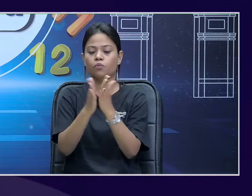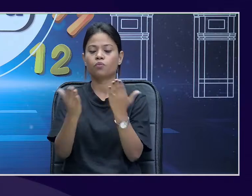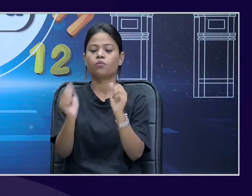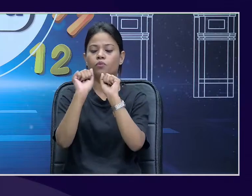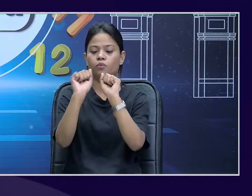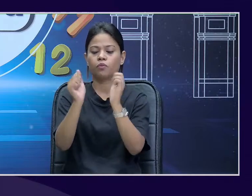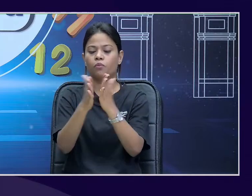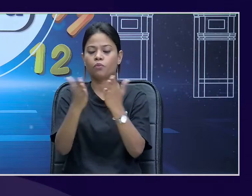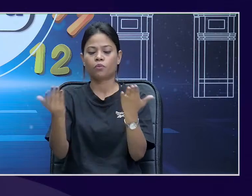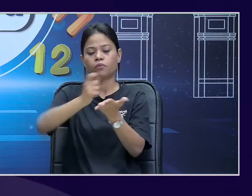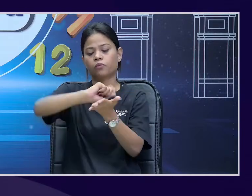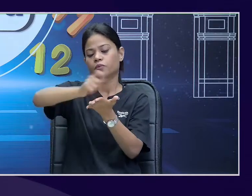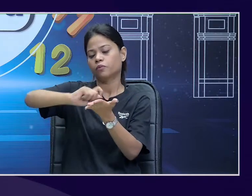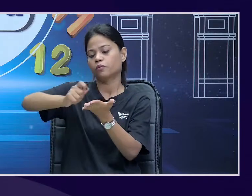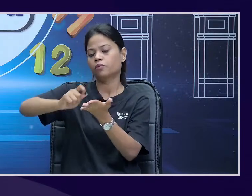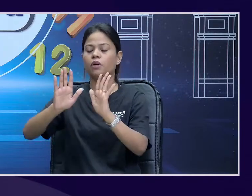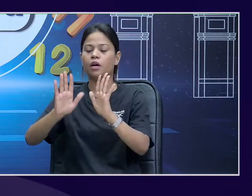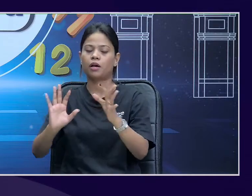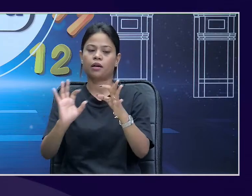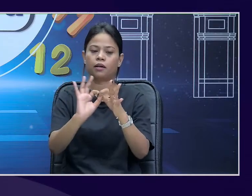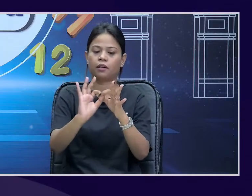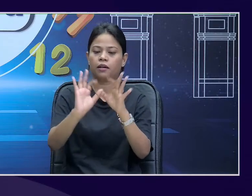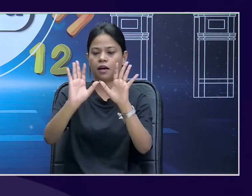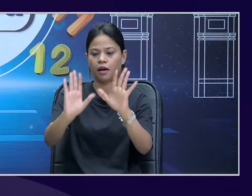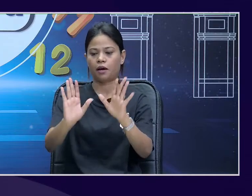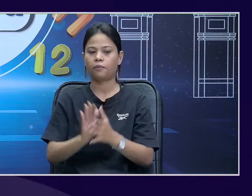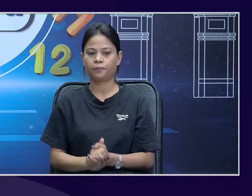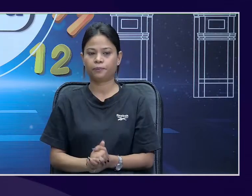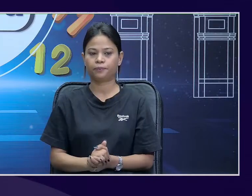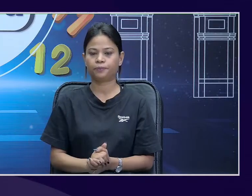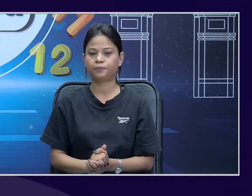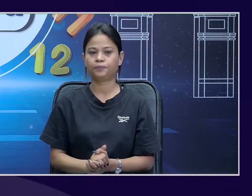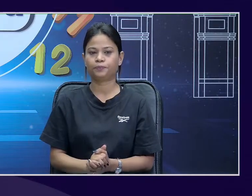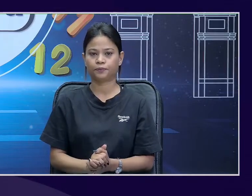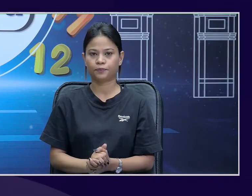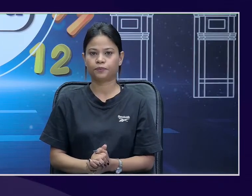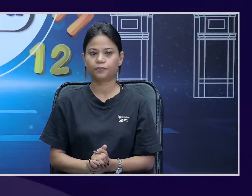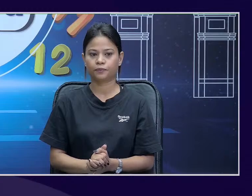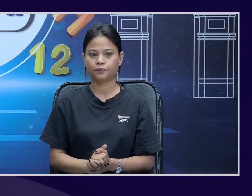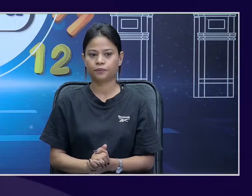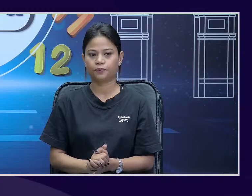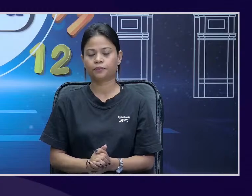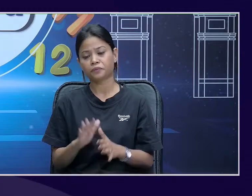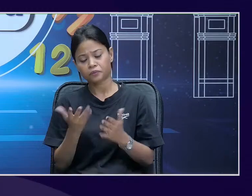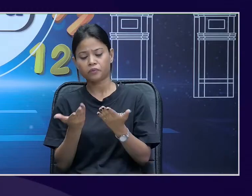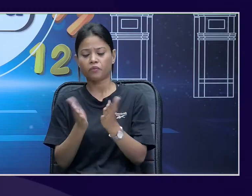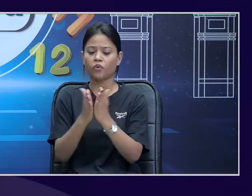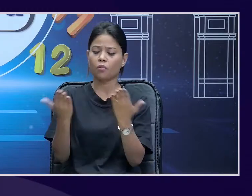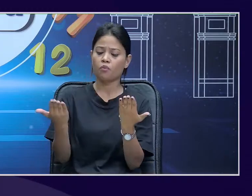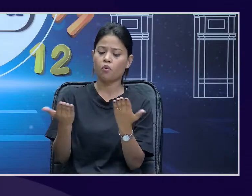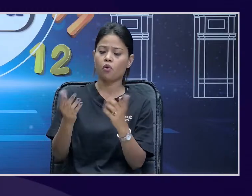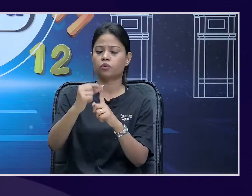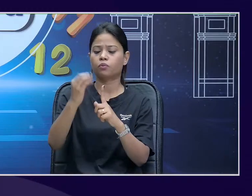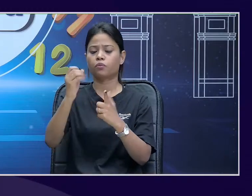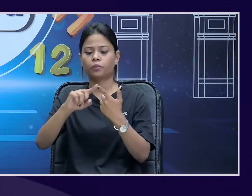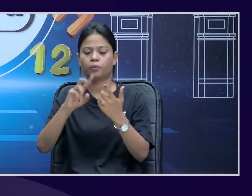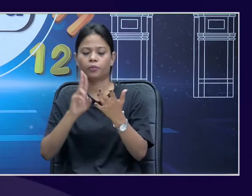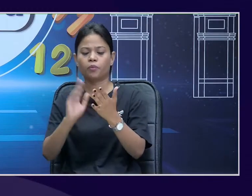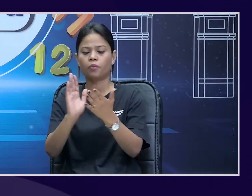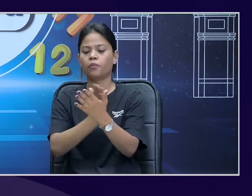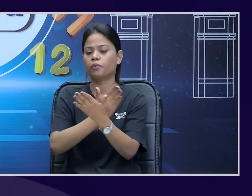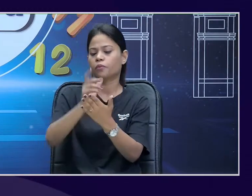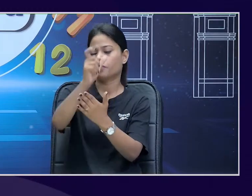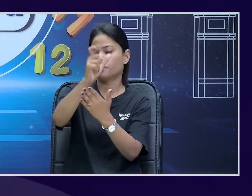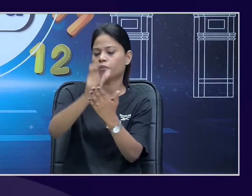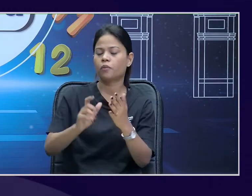very fond of children, so he used to write poems and books for children. Okay, today now